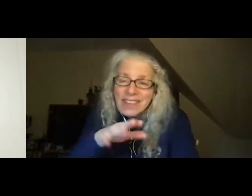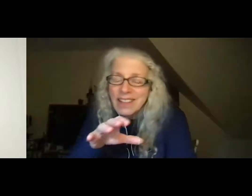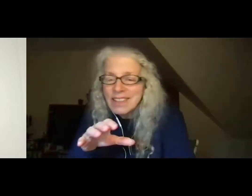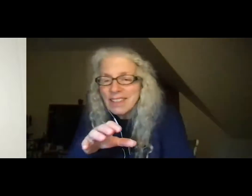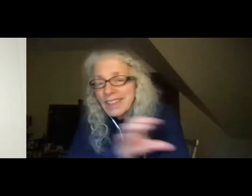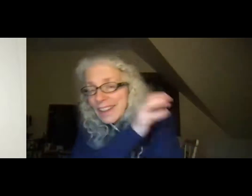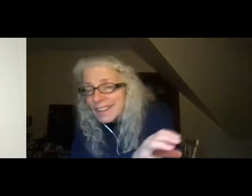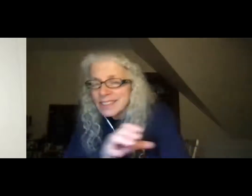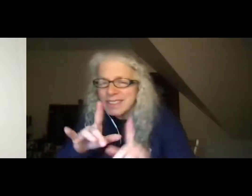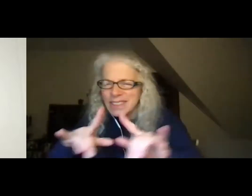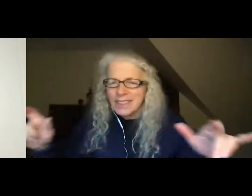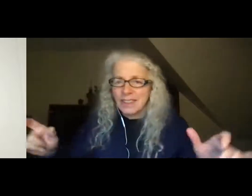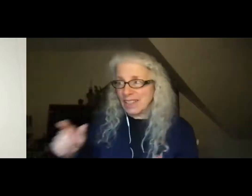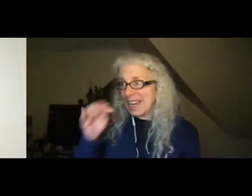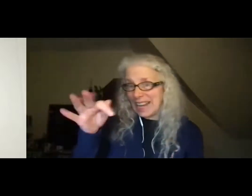about